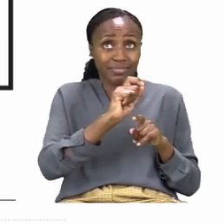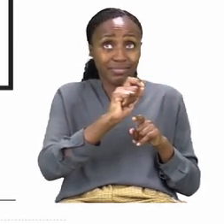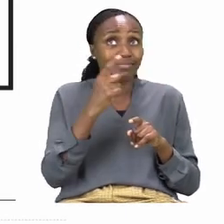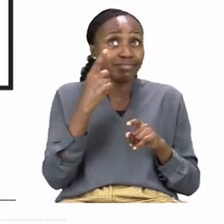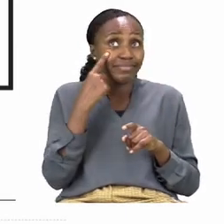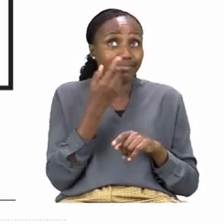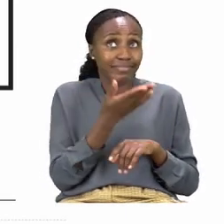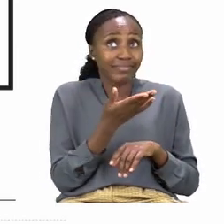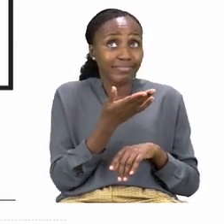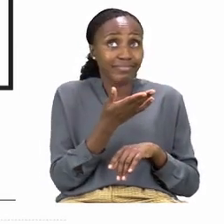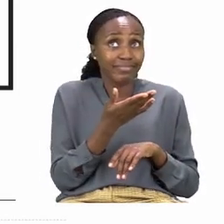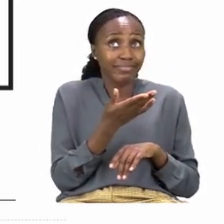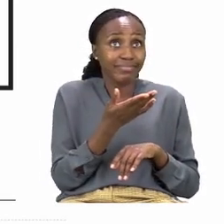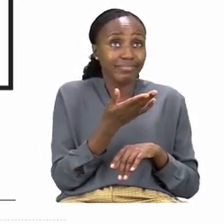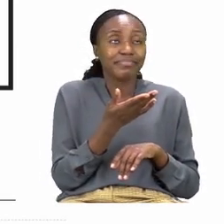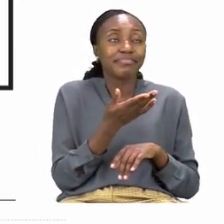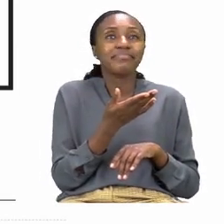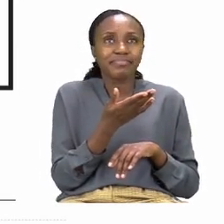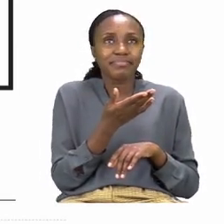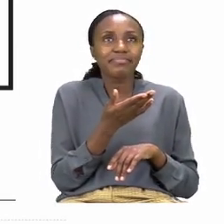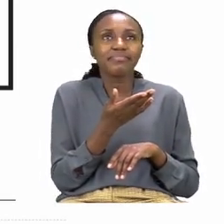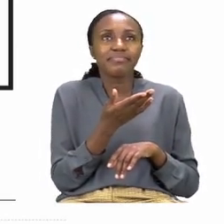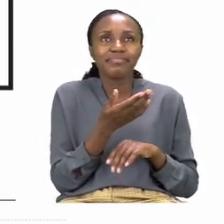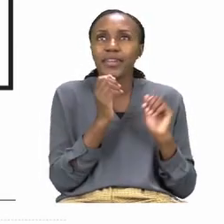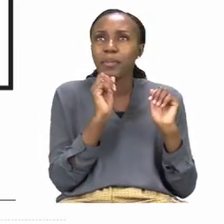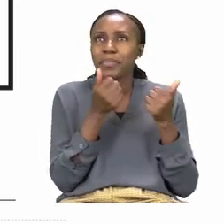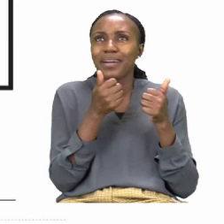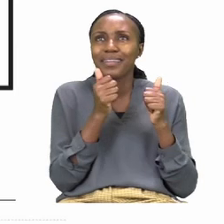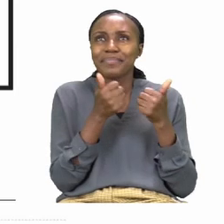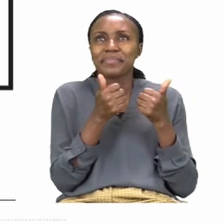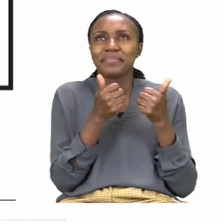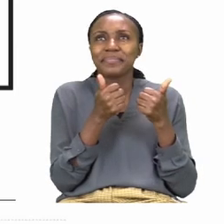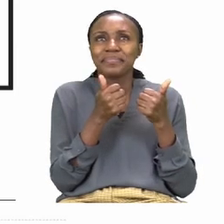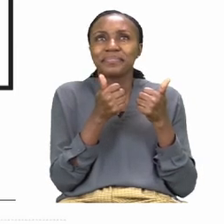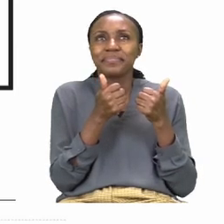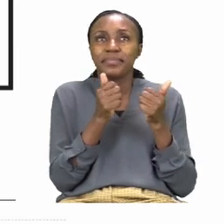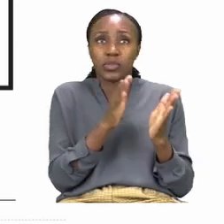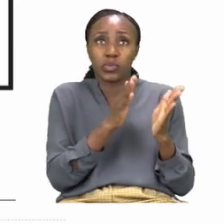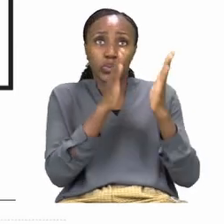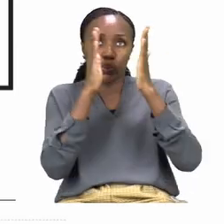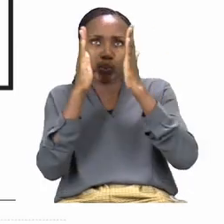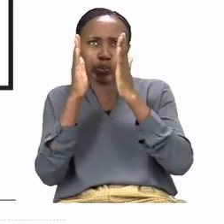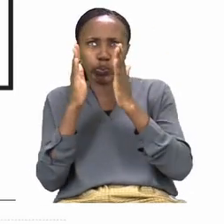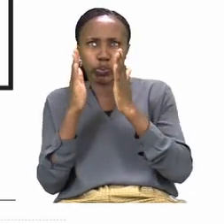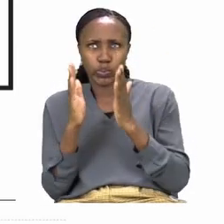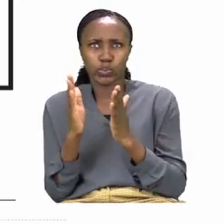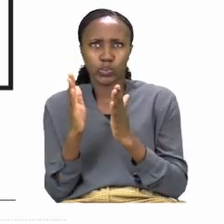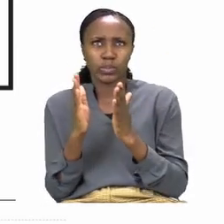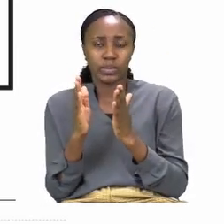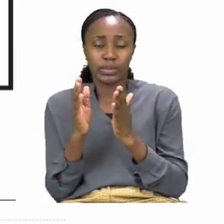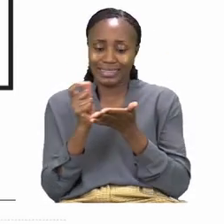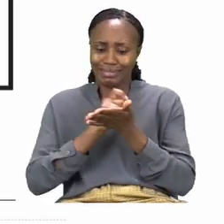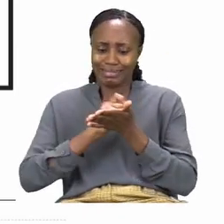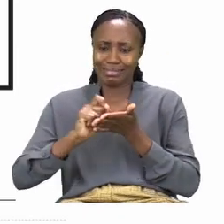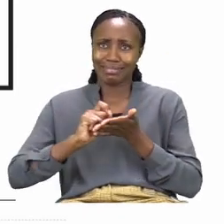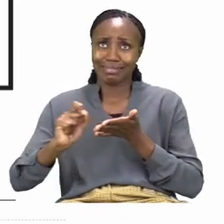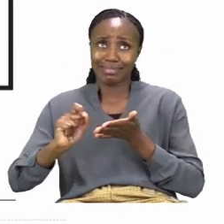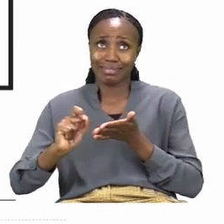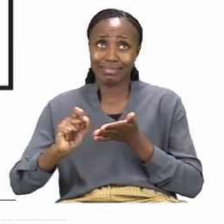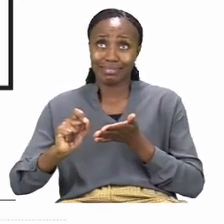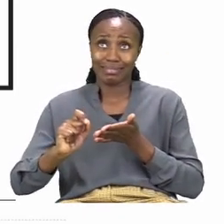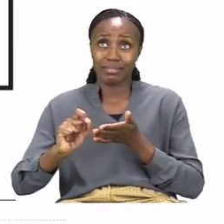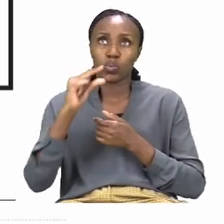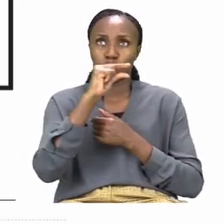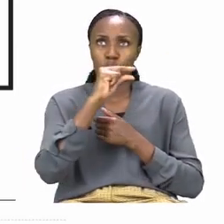to trace all the words? Good job everyone. And then right next to it you have to go ahead